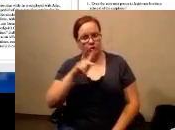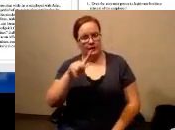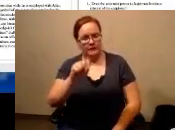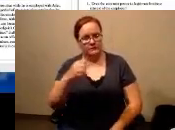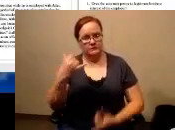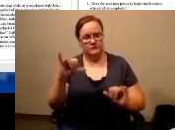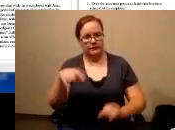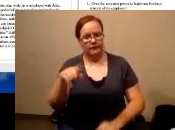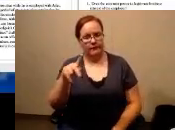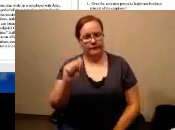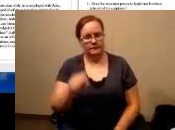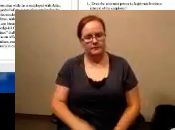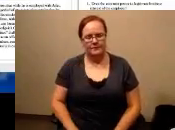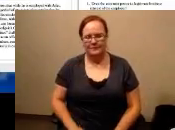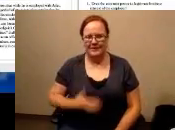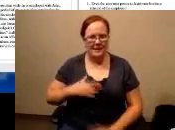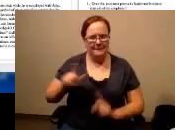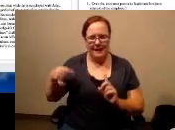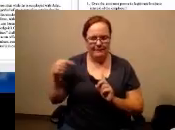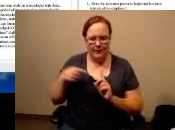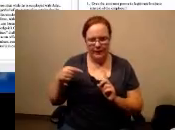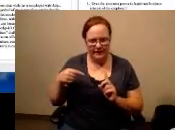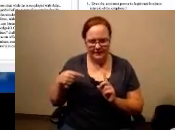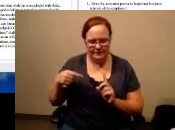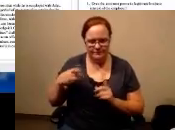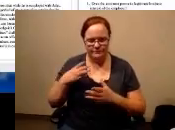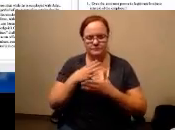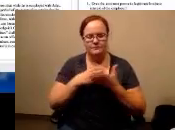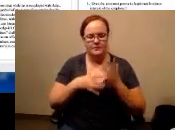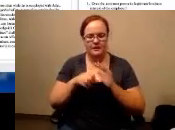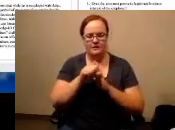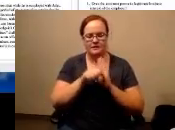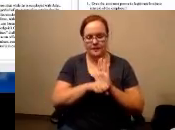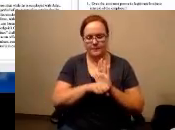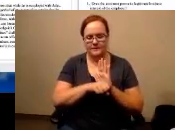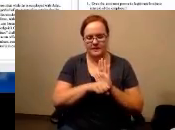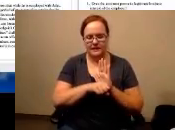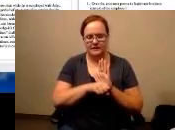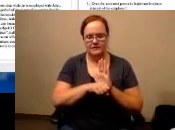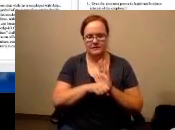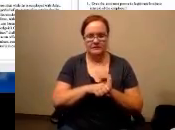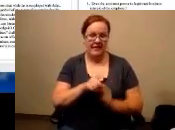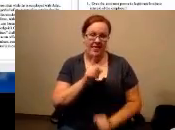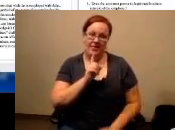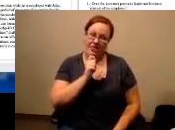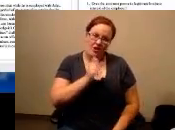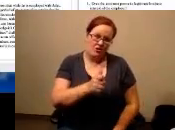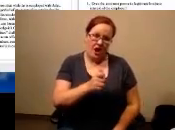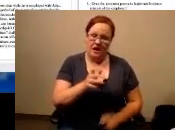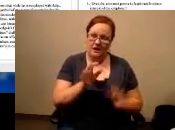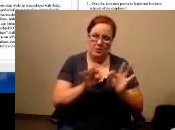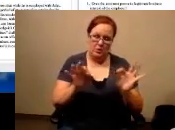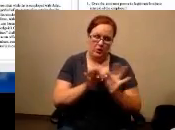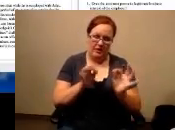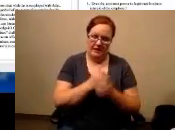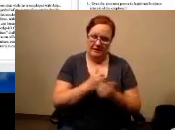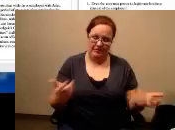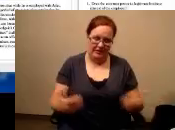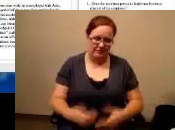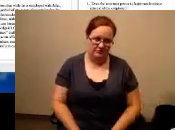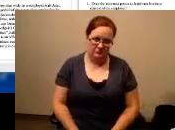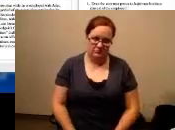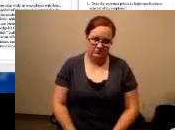Now, my point is, in some states, they are worth the paper they're written. So here's one to